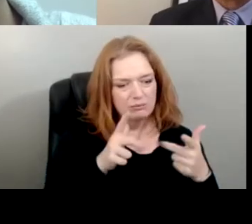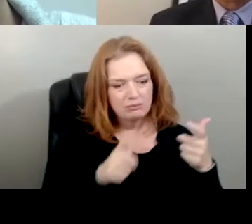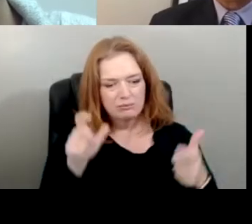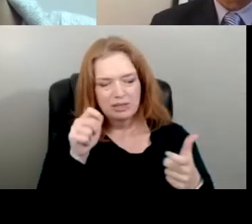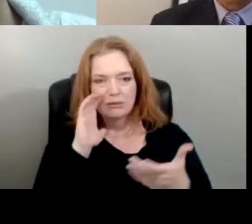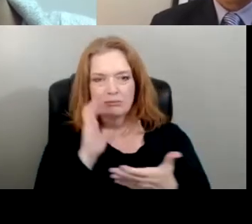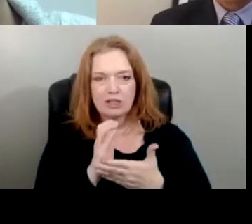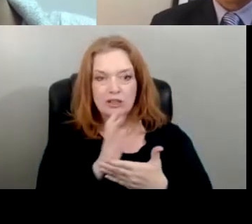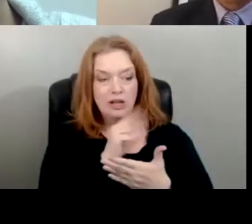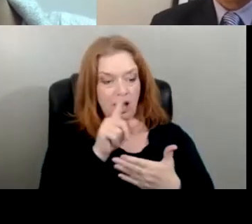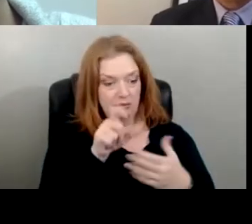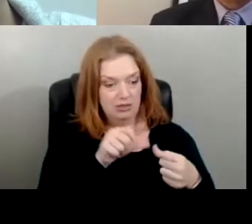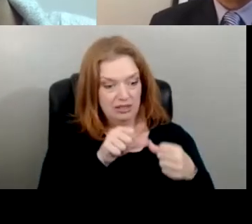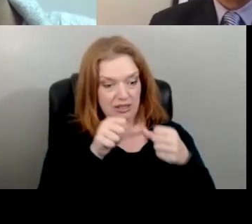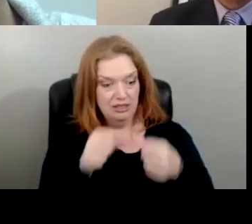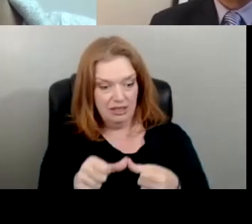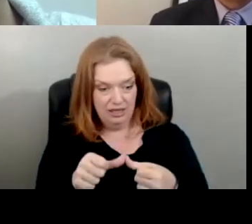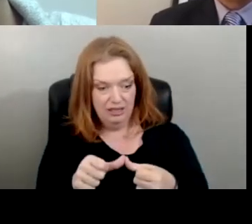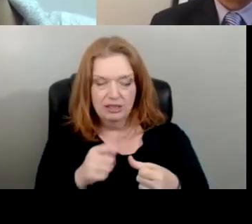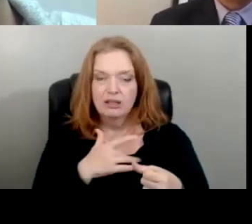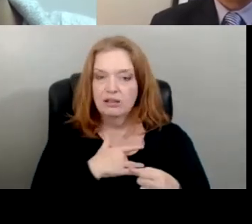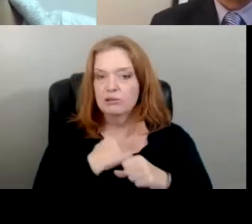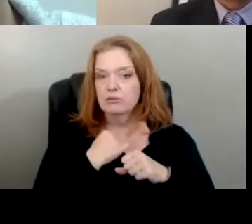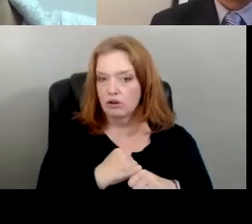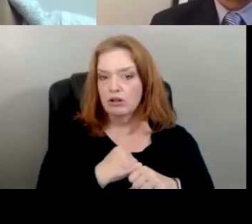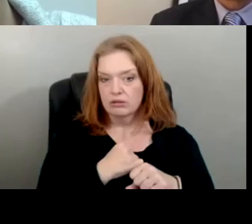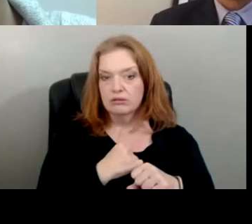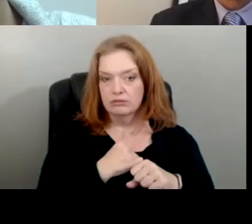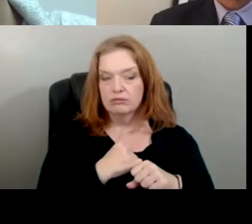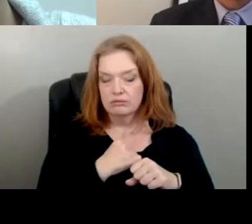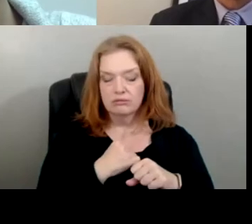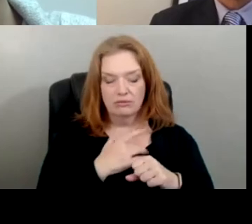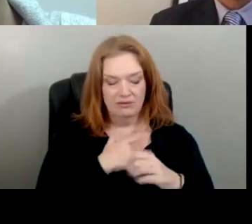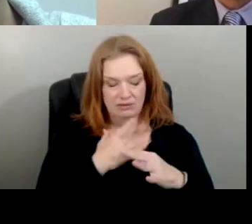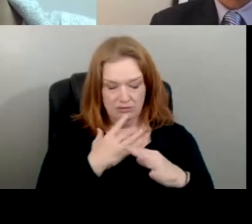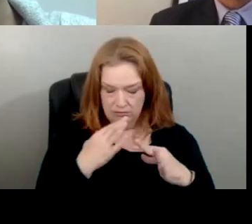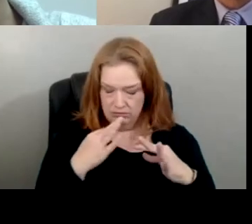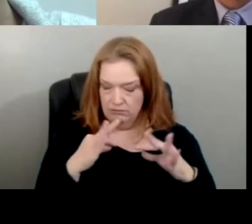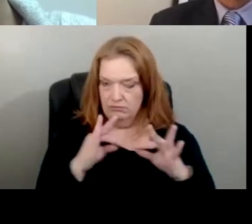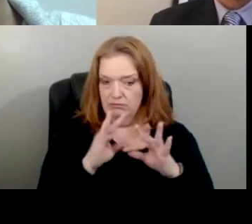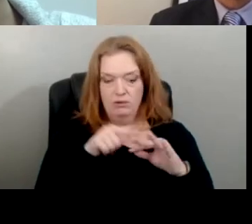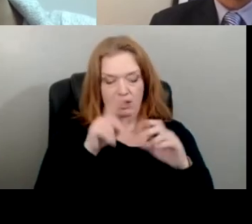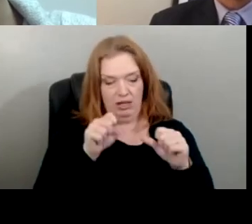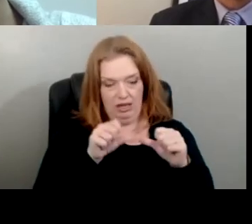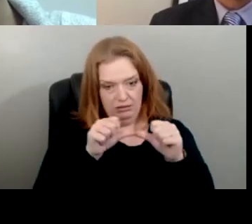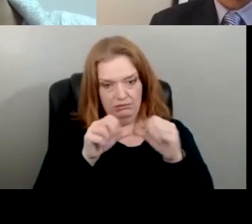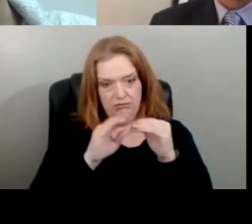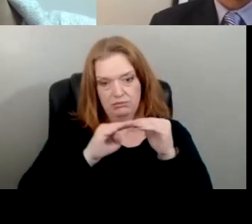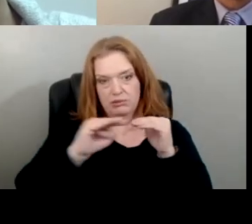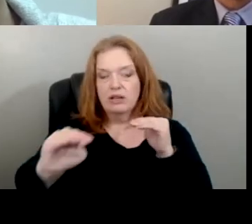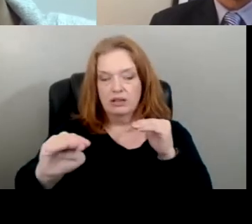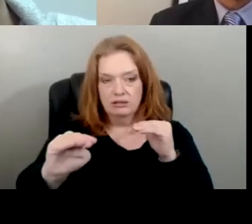needs to be sustainable. And I feel really, really strongly about the sustainability part. Like, the more collaboration we